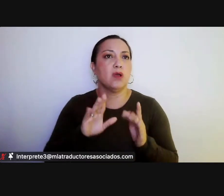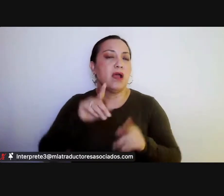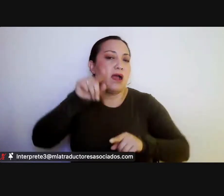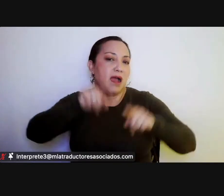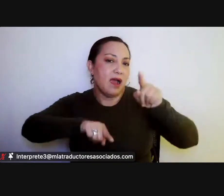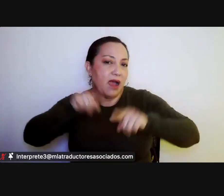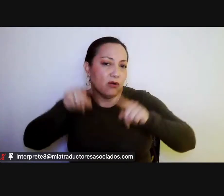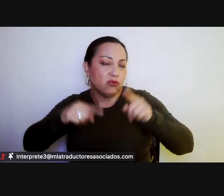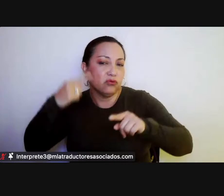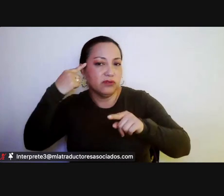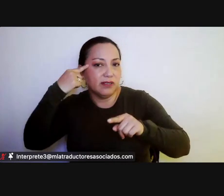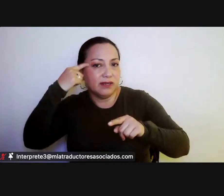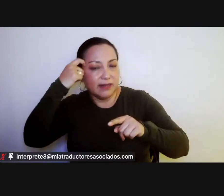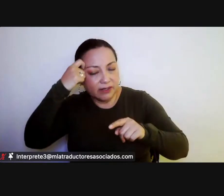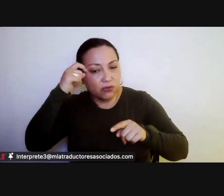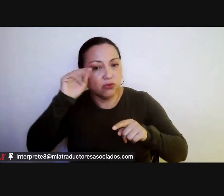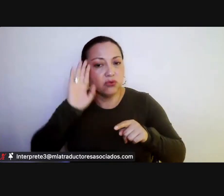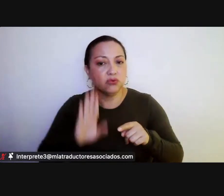pandemic, and